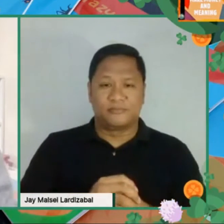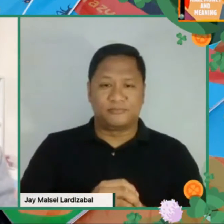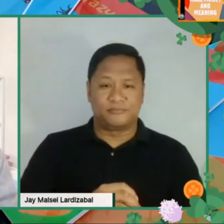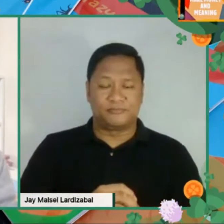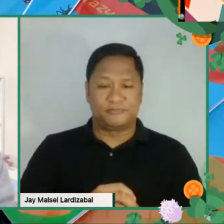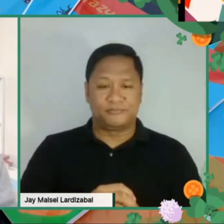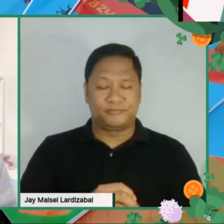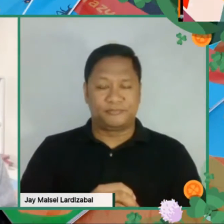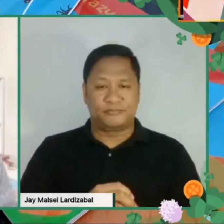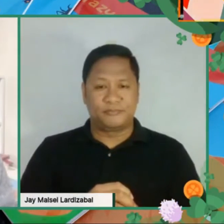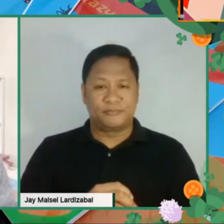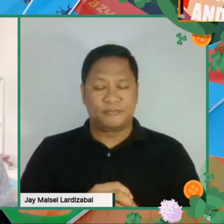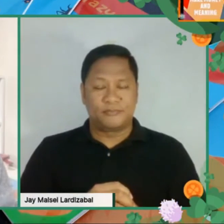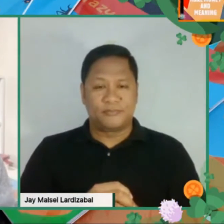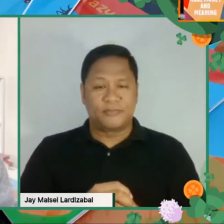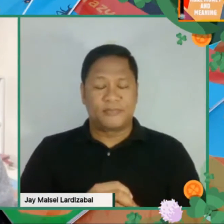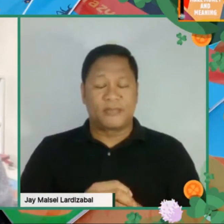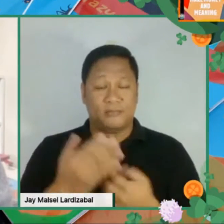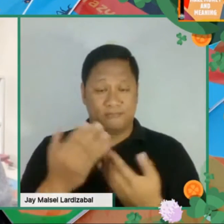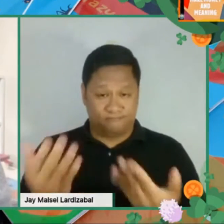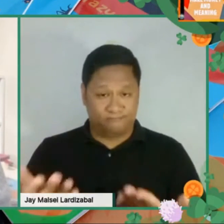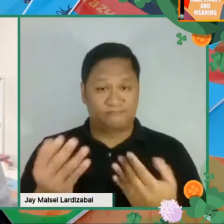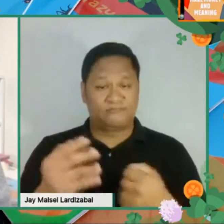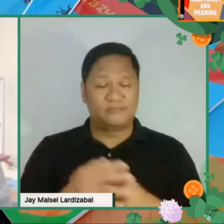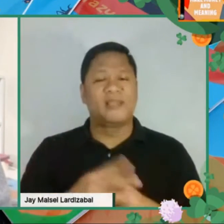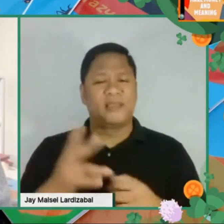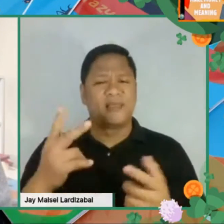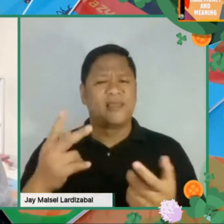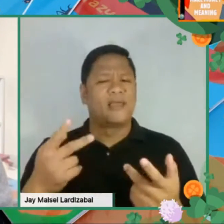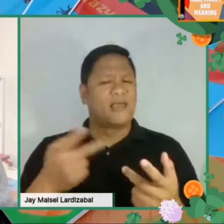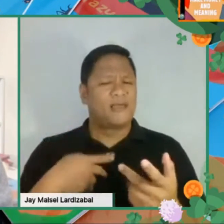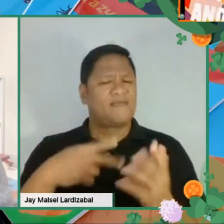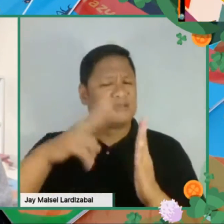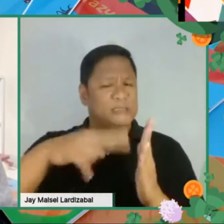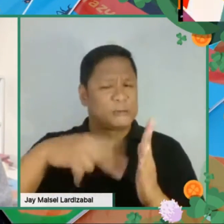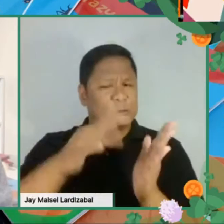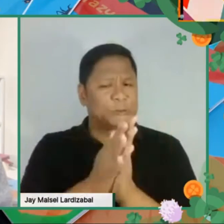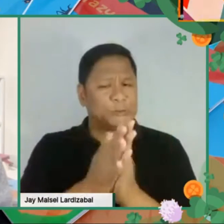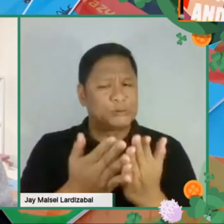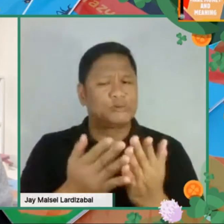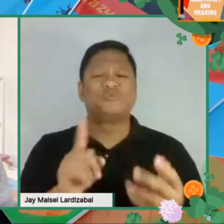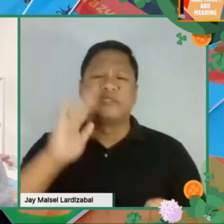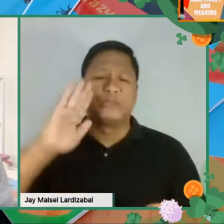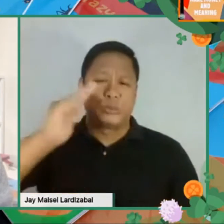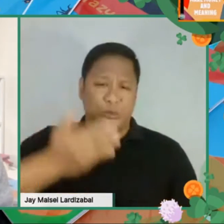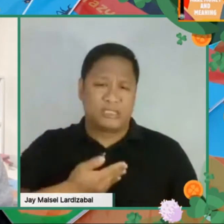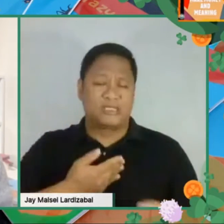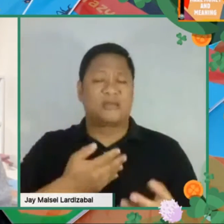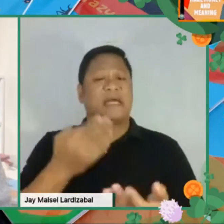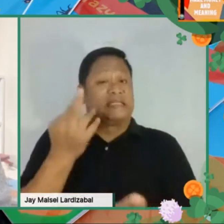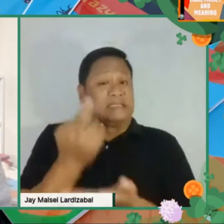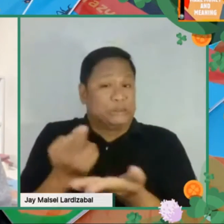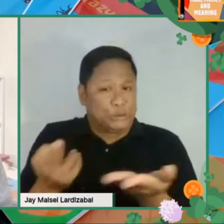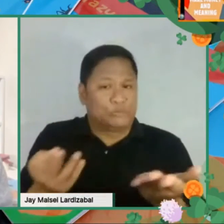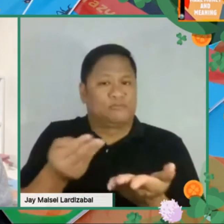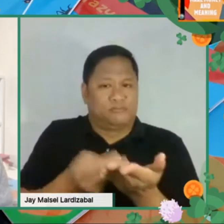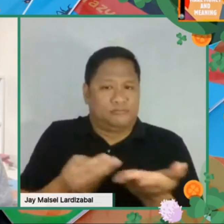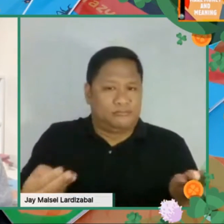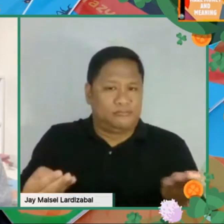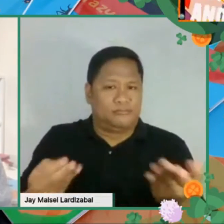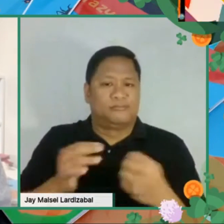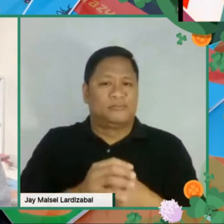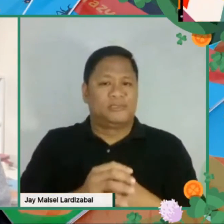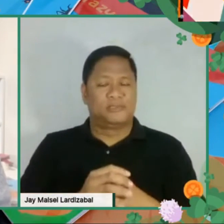So your read aloud book is a most welcomed resource for Yeah.